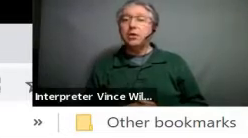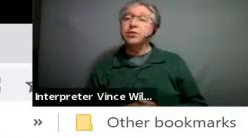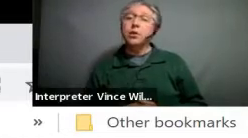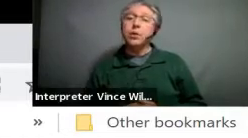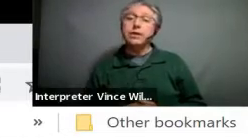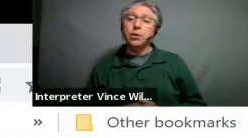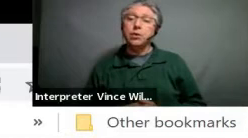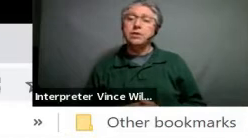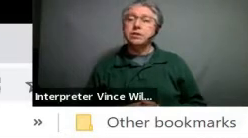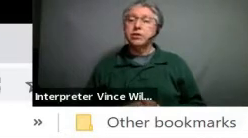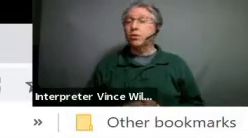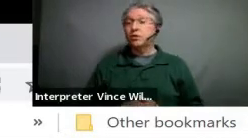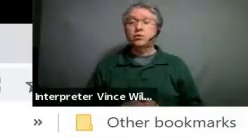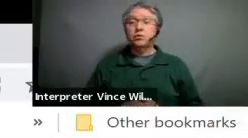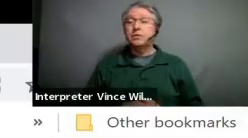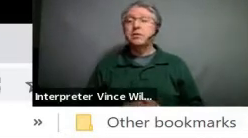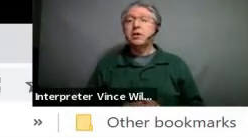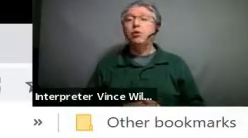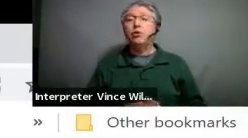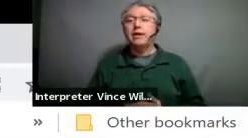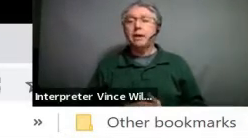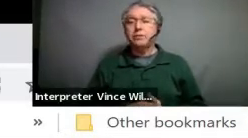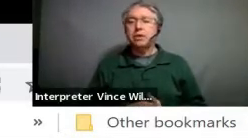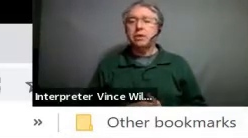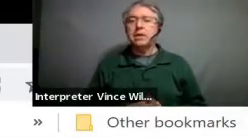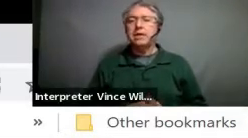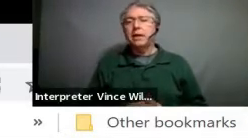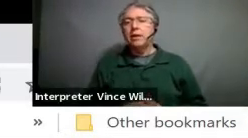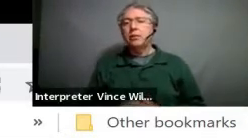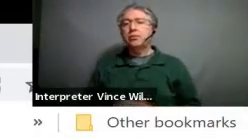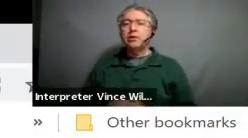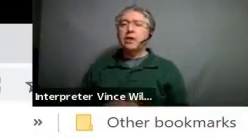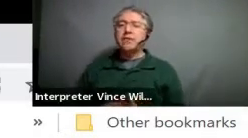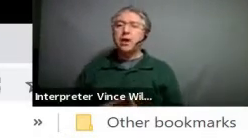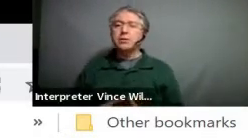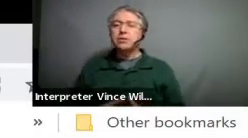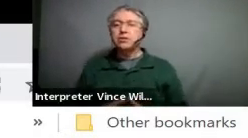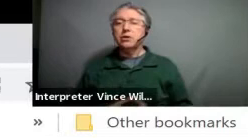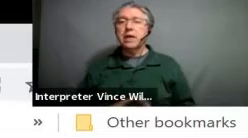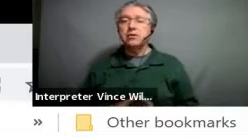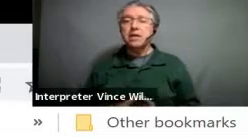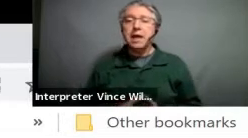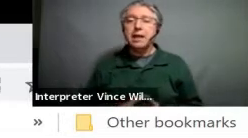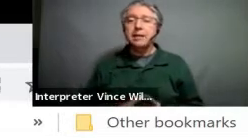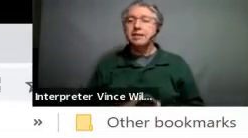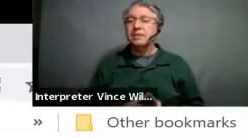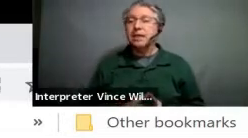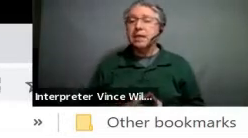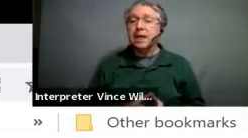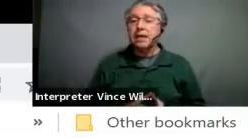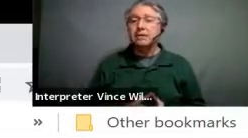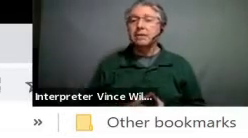And also a window we suggested, which seems to be a great option. That way he'll have the option to look outside, get